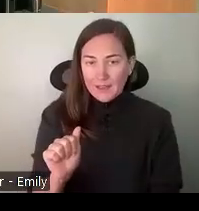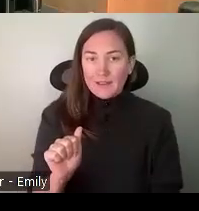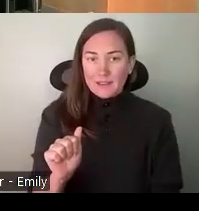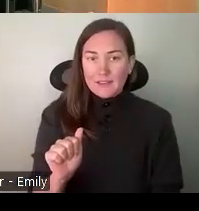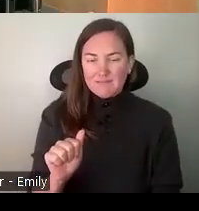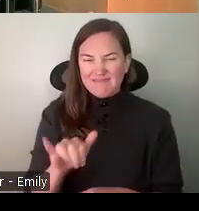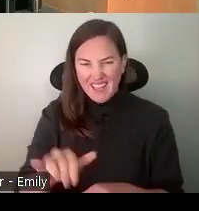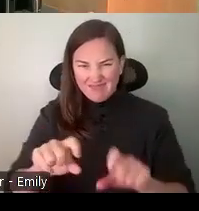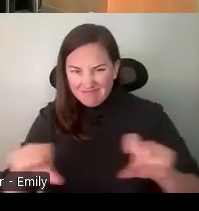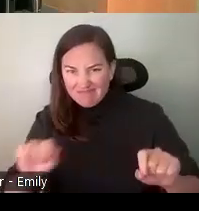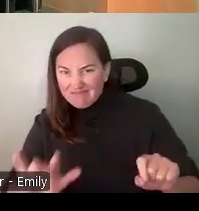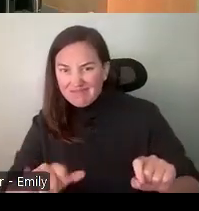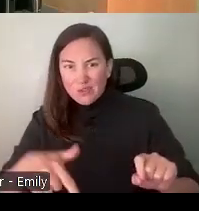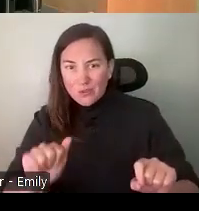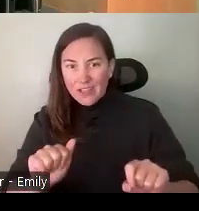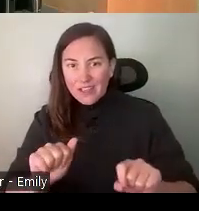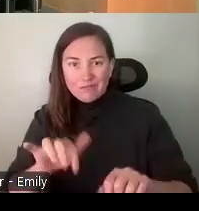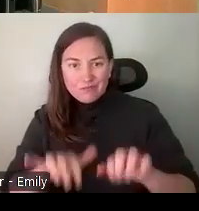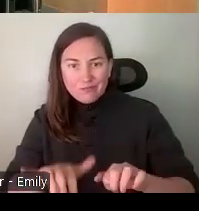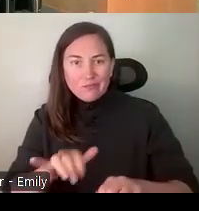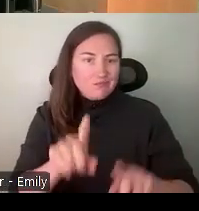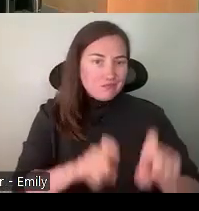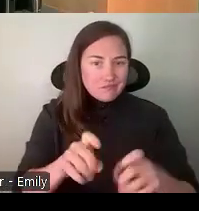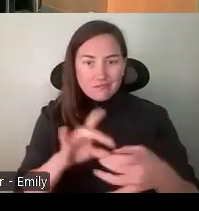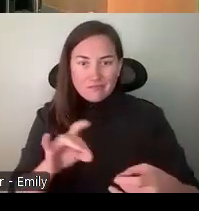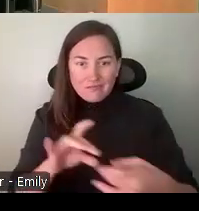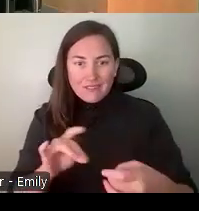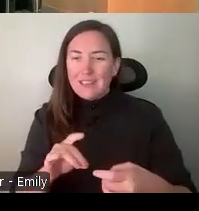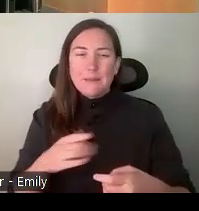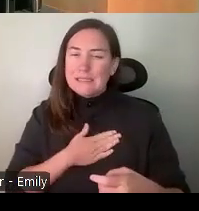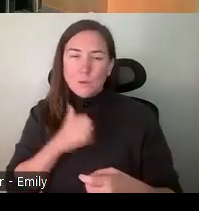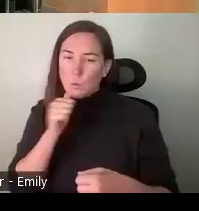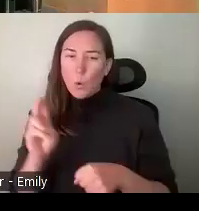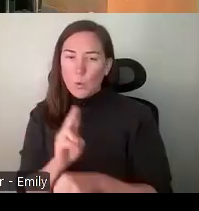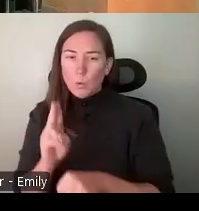box, or use that function, not the comments.